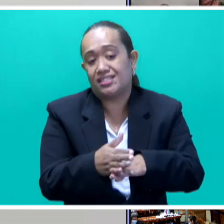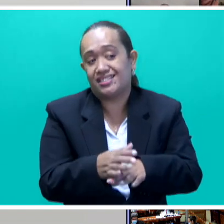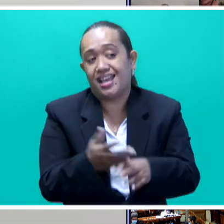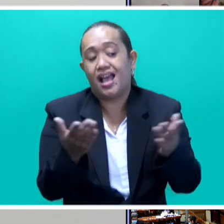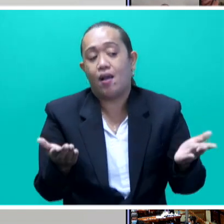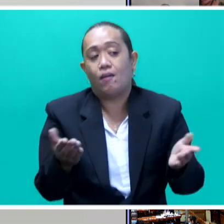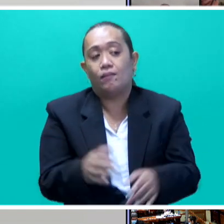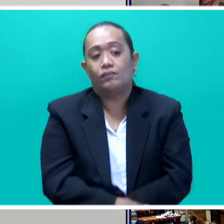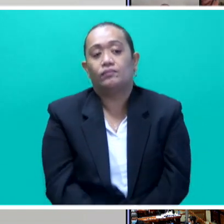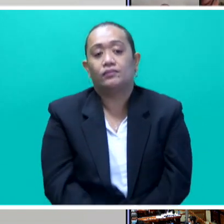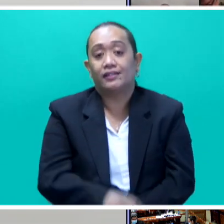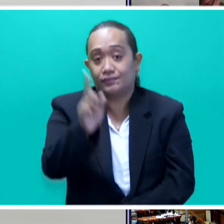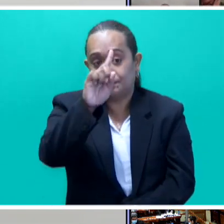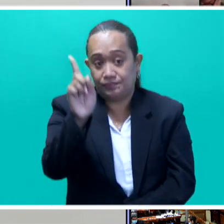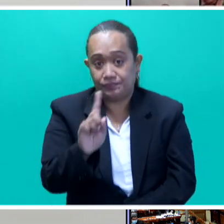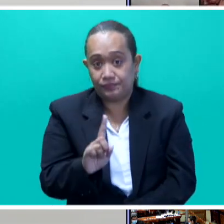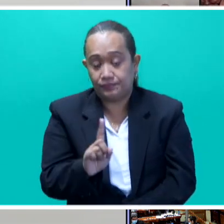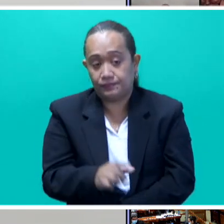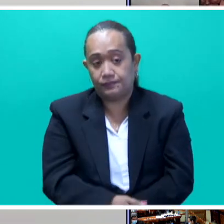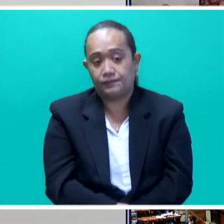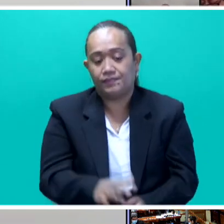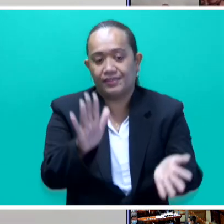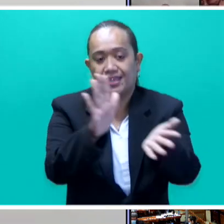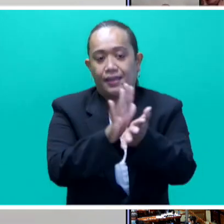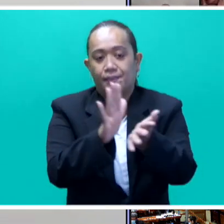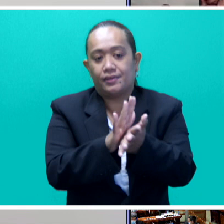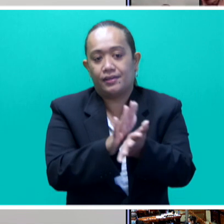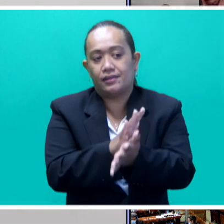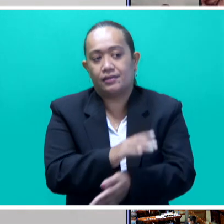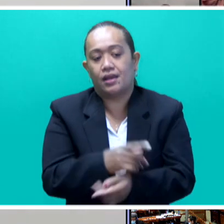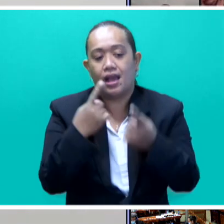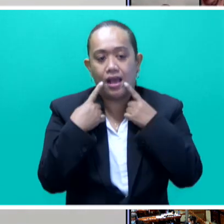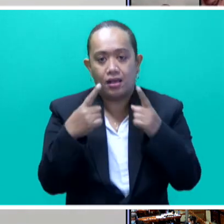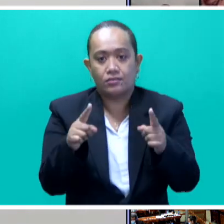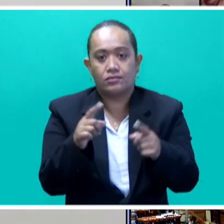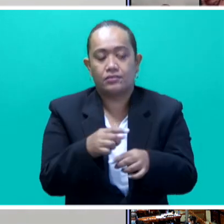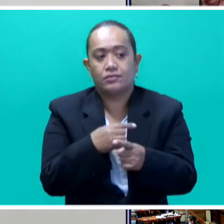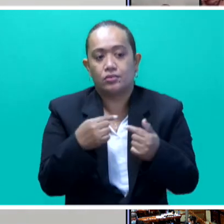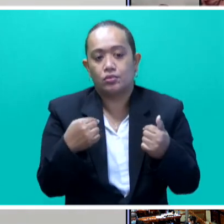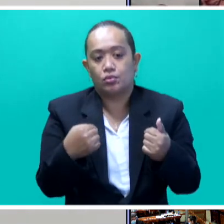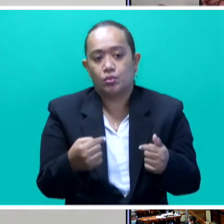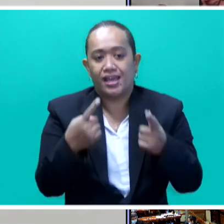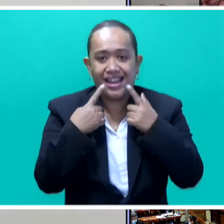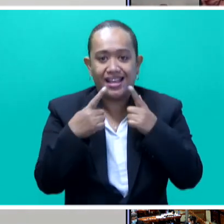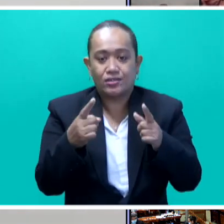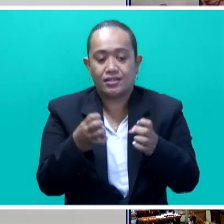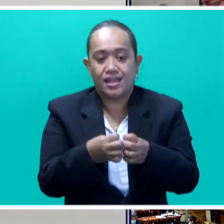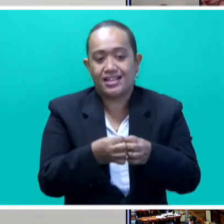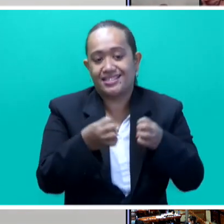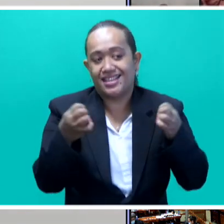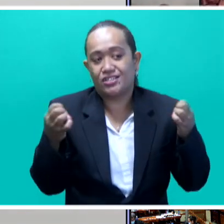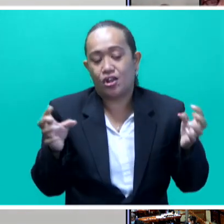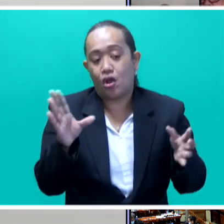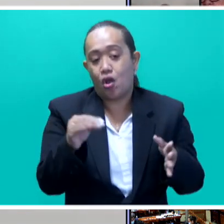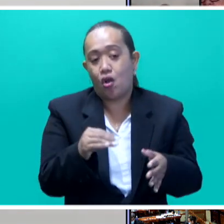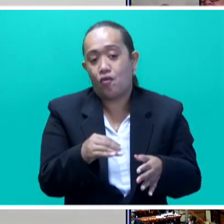convenience. Today, Mr. Speaker, sir, I'm very happy and pleased to announce that we are announcing an extension of the period